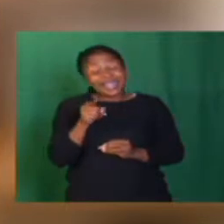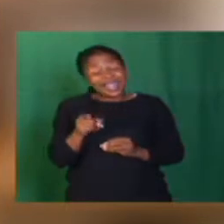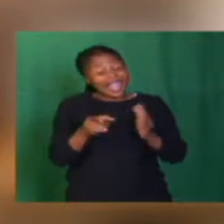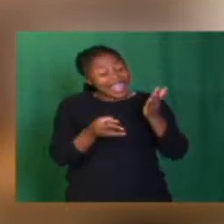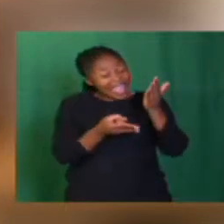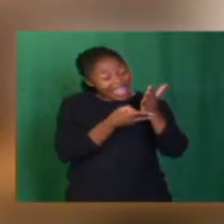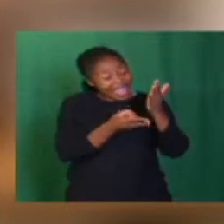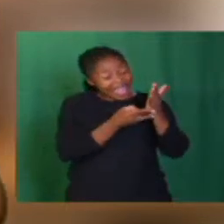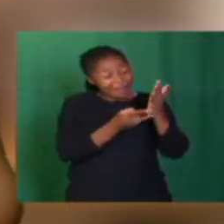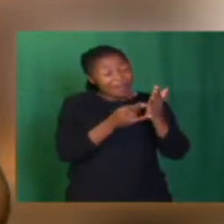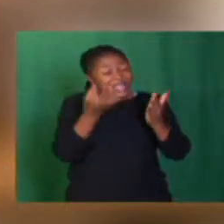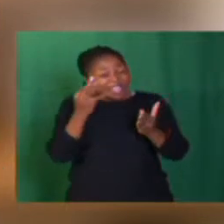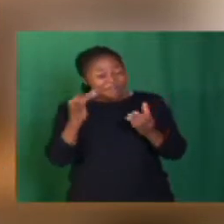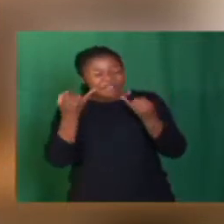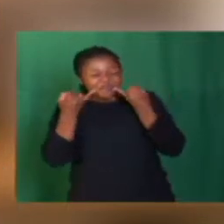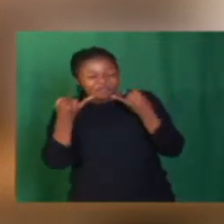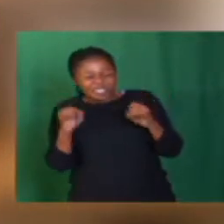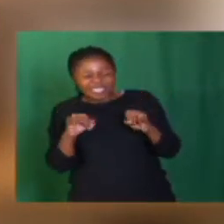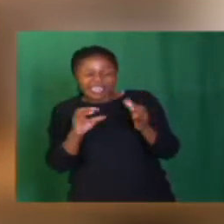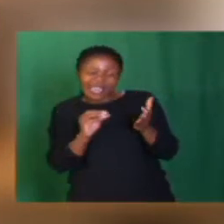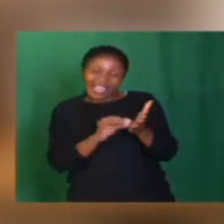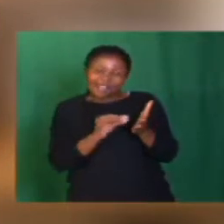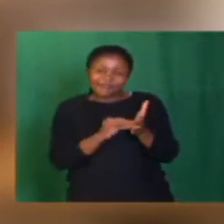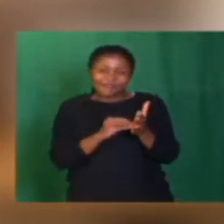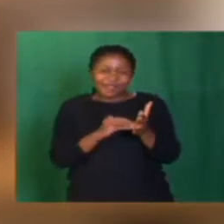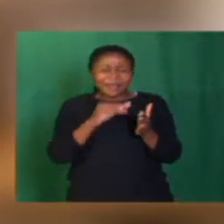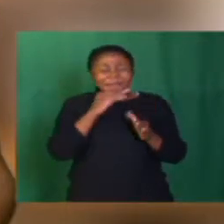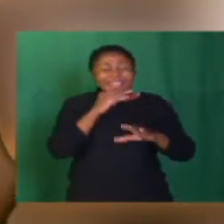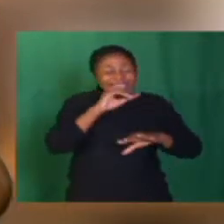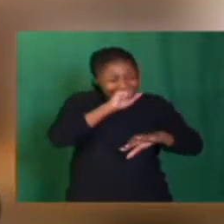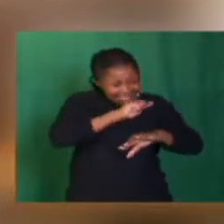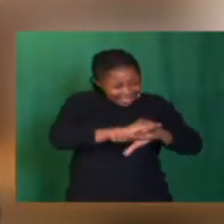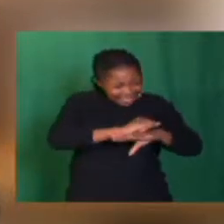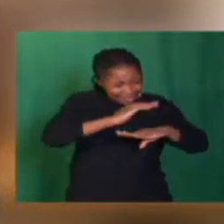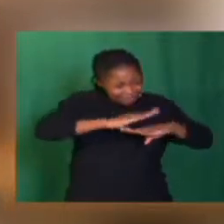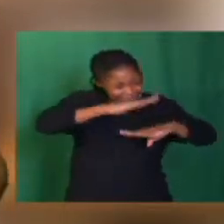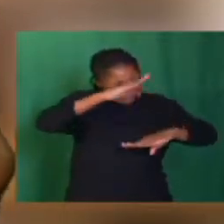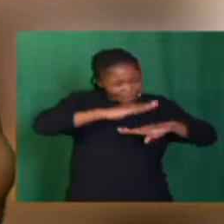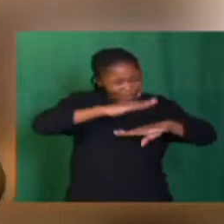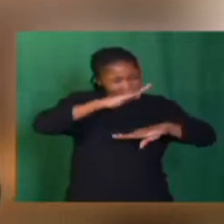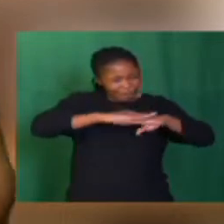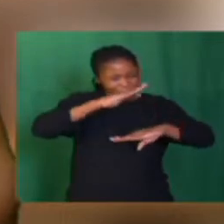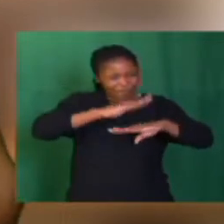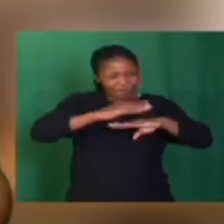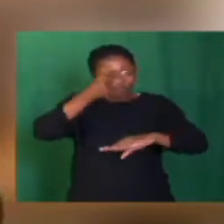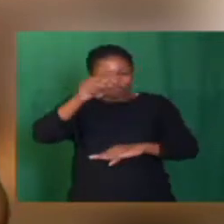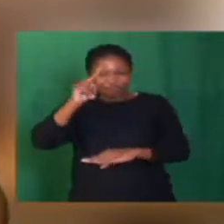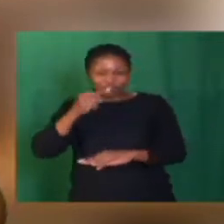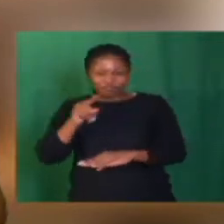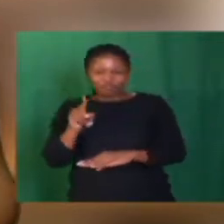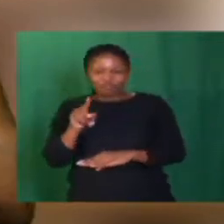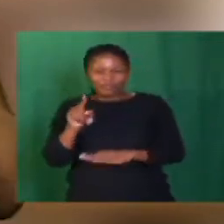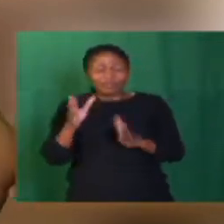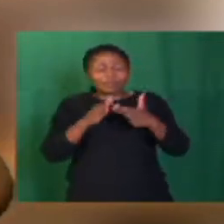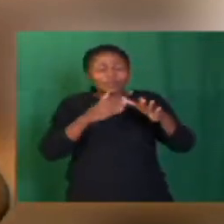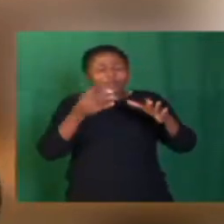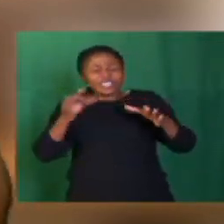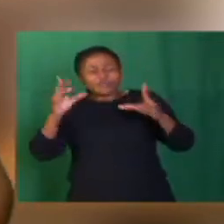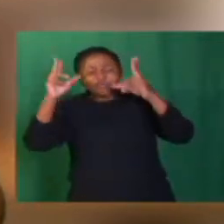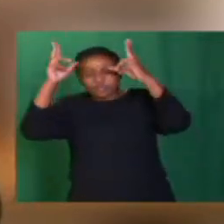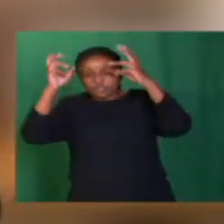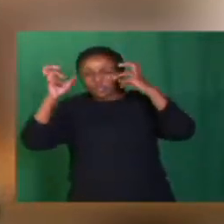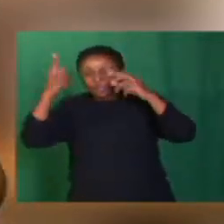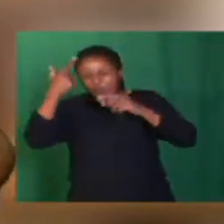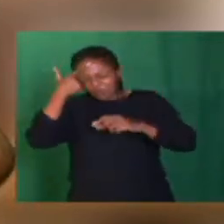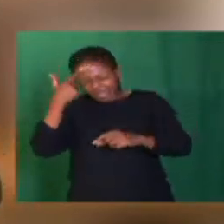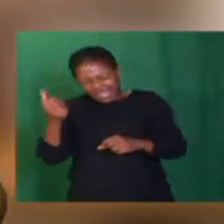acts as a bonus, because if you are more knowledgeable about that topic, it means that you will speak freely in that topic, which is why, my